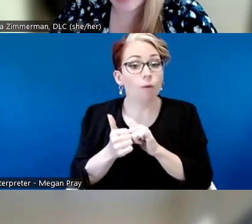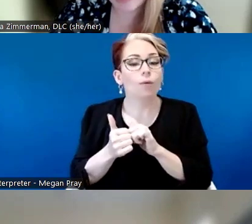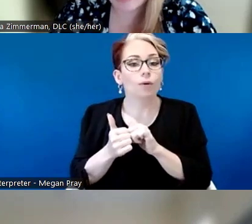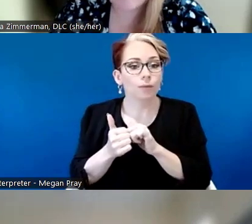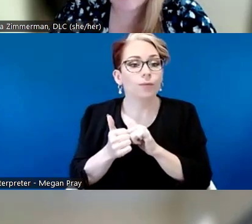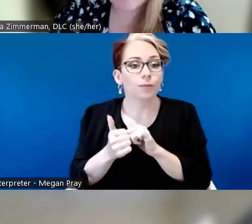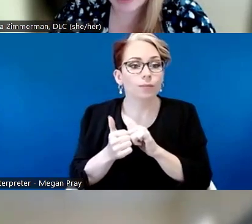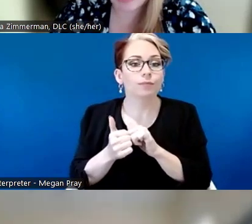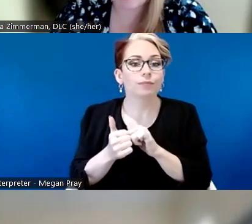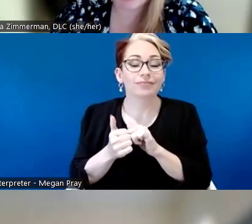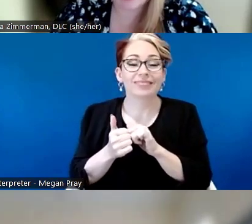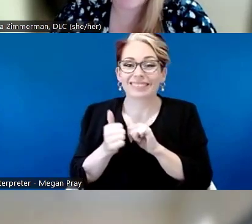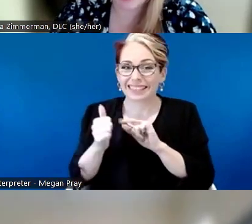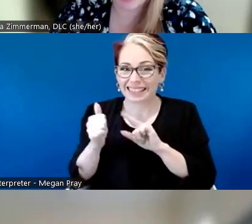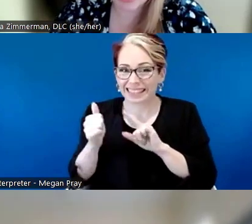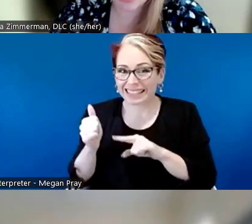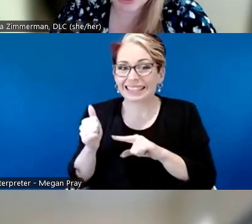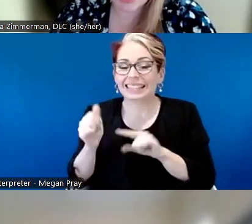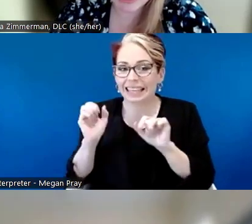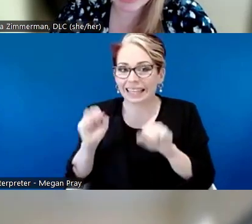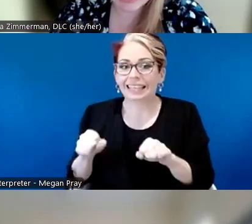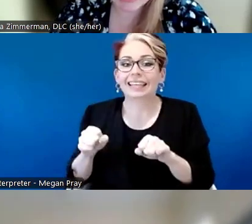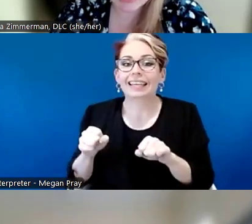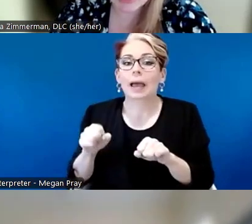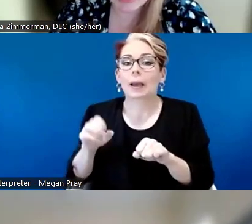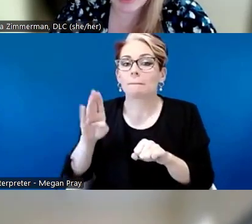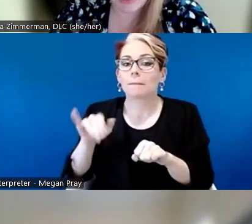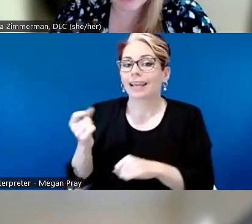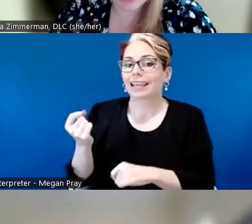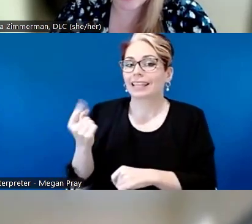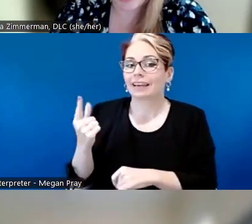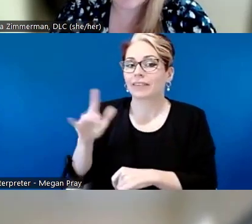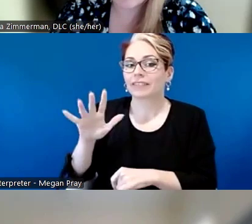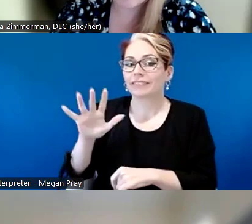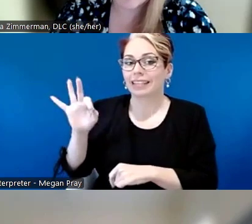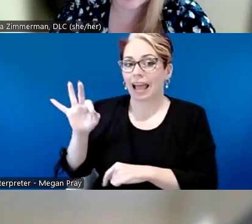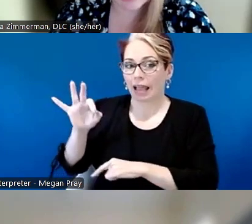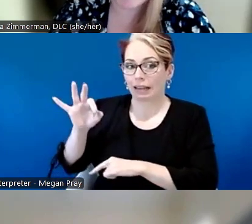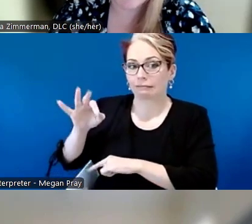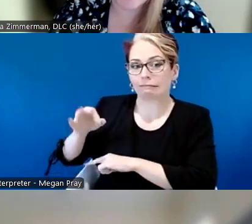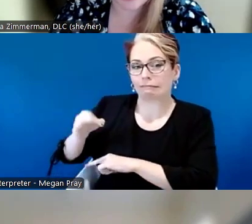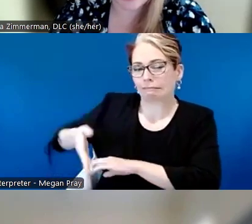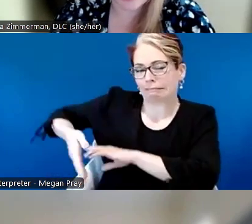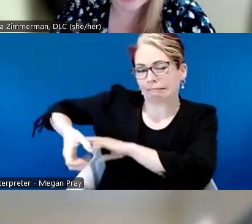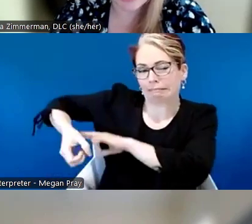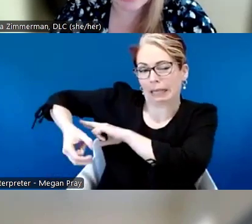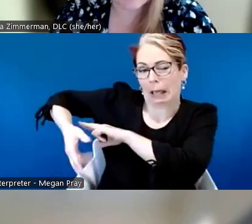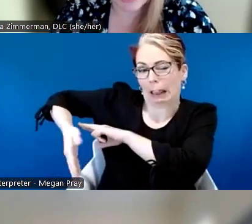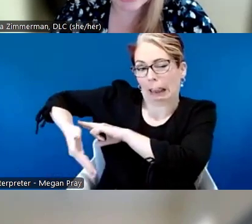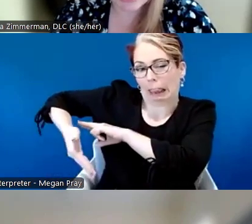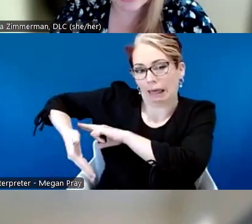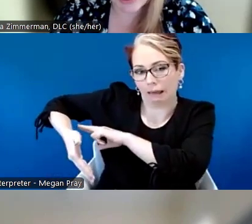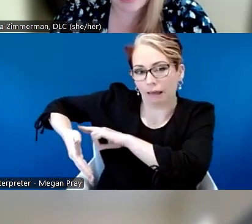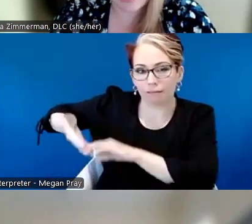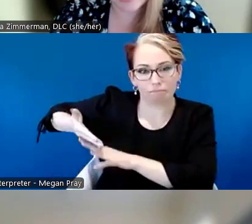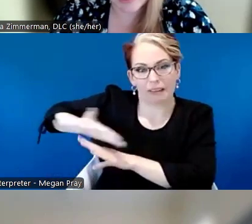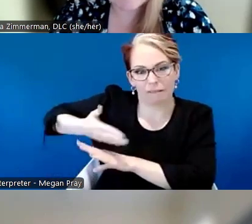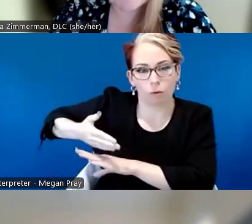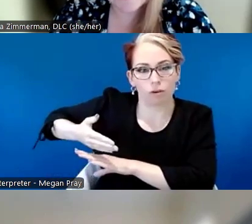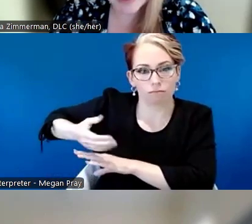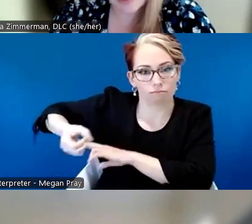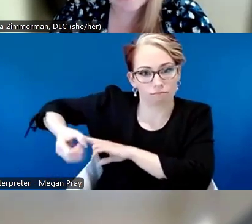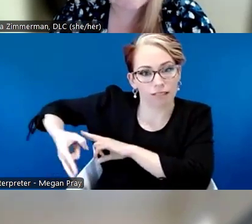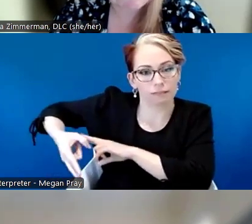done by 11:59 p.m. on October 26th. So you have a little bit more time if you're registering